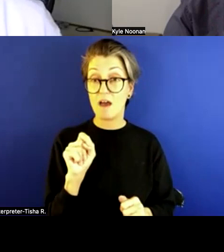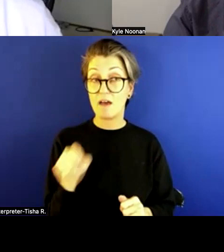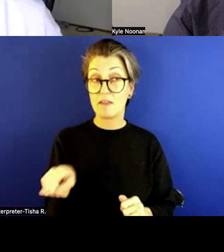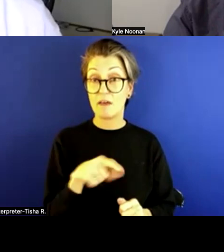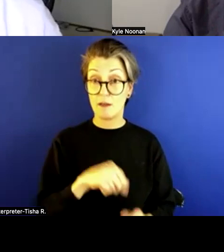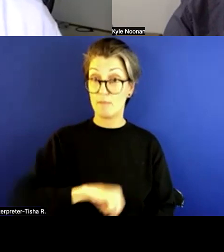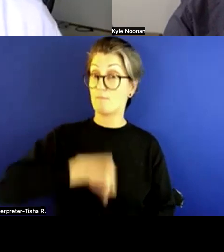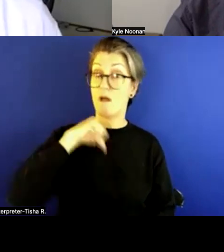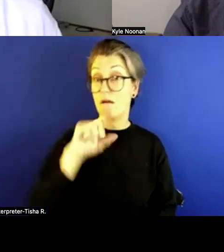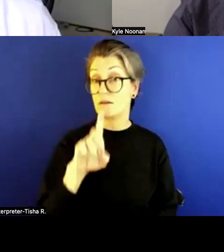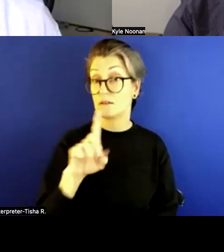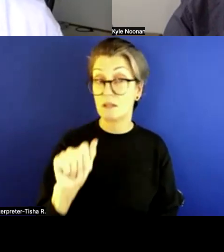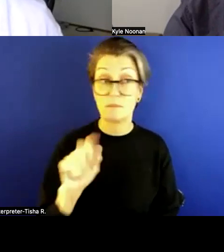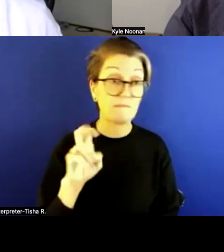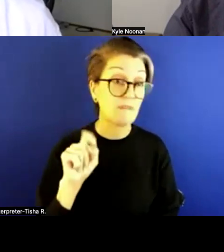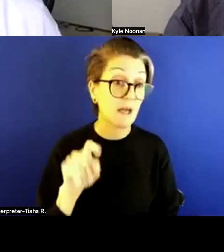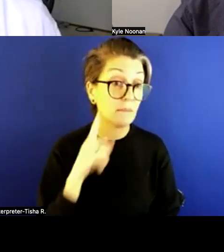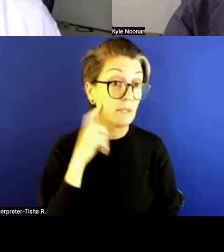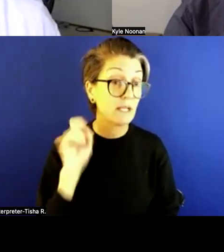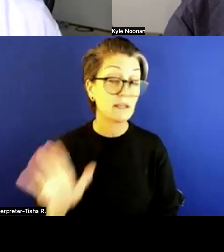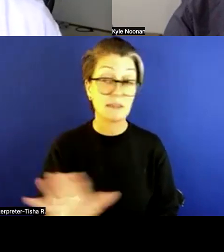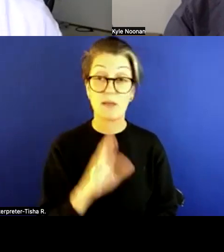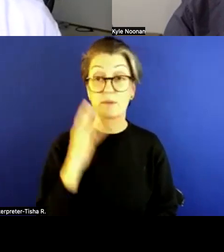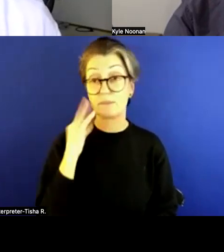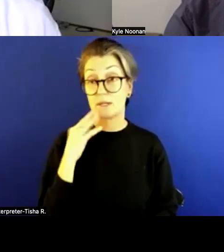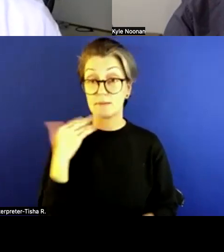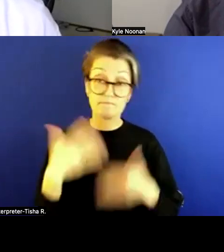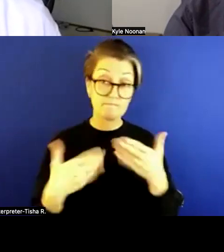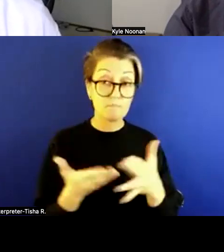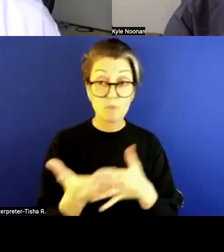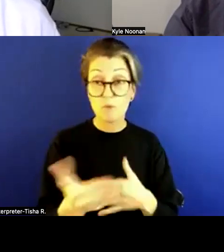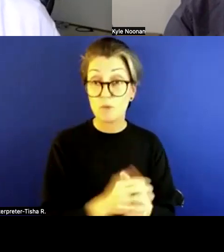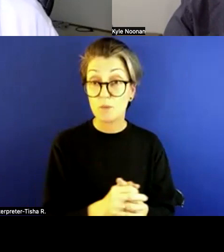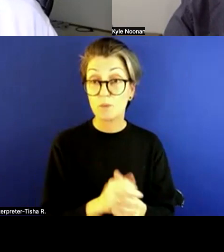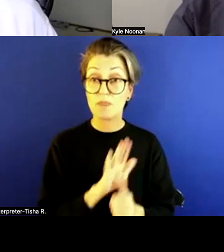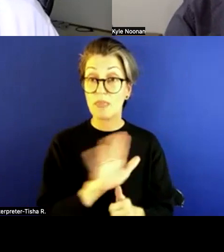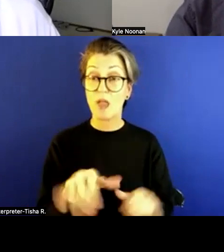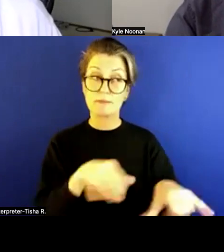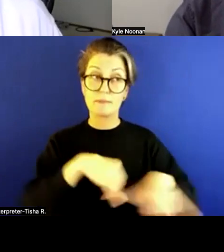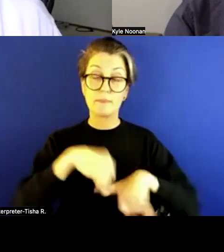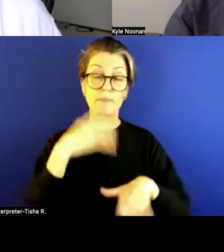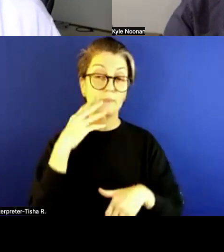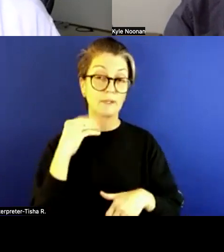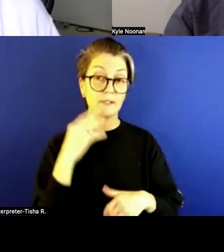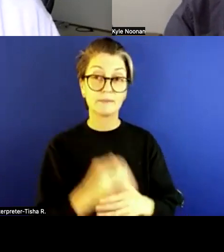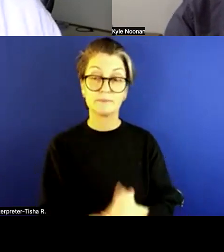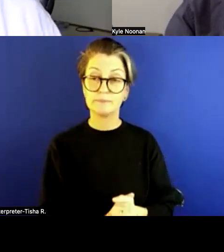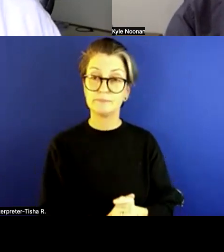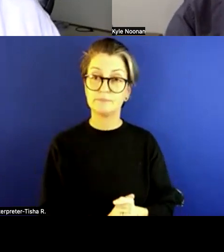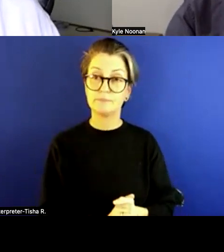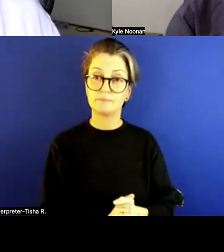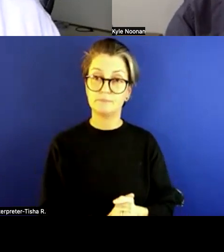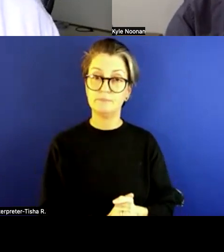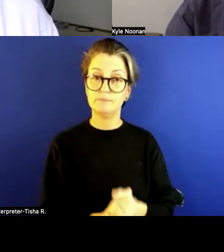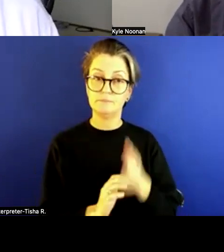proudly disabled veterans because of the things that they went through and the experience collectively that they had during that time, which is a whole other thing